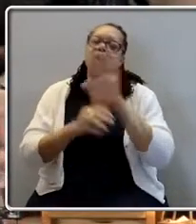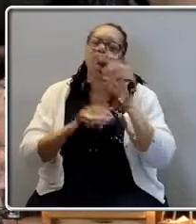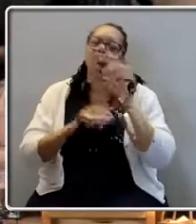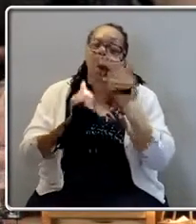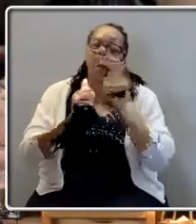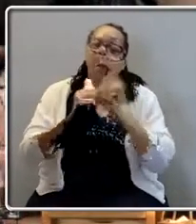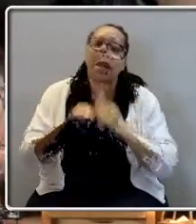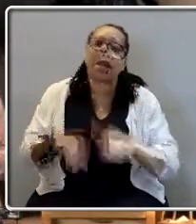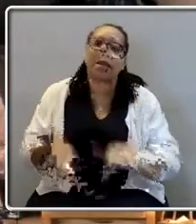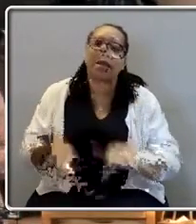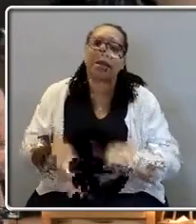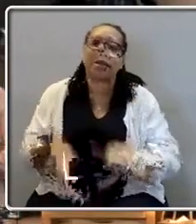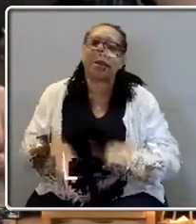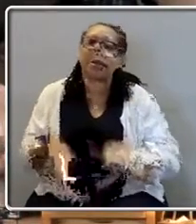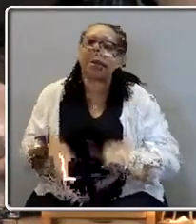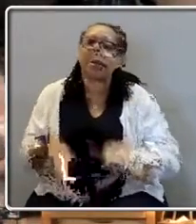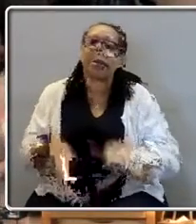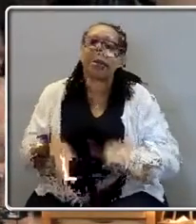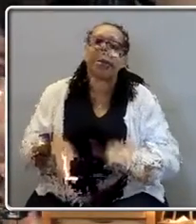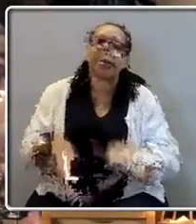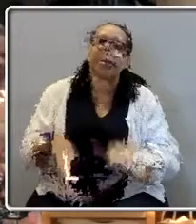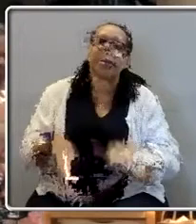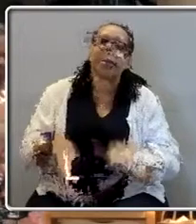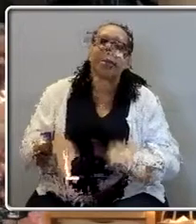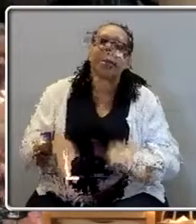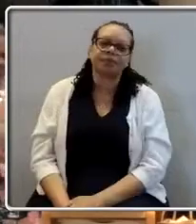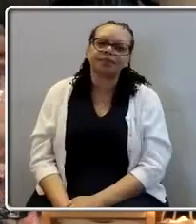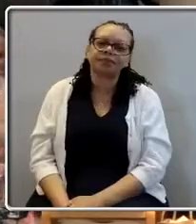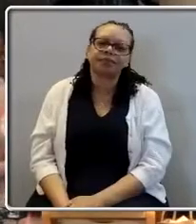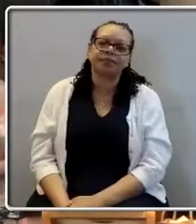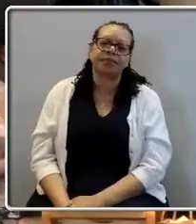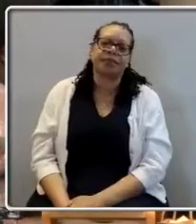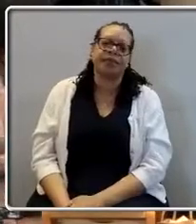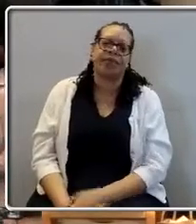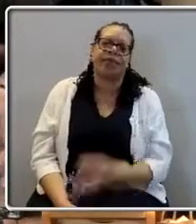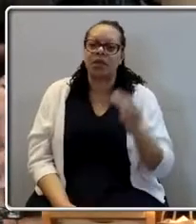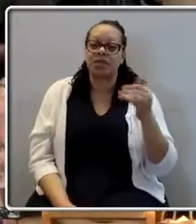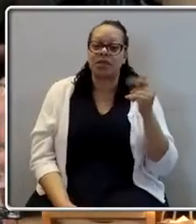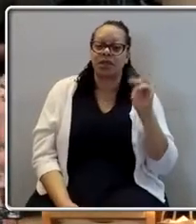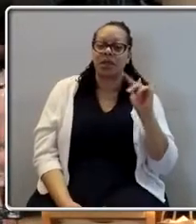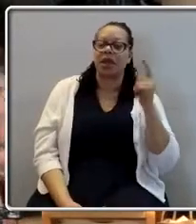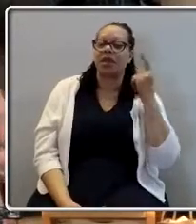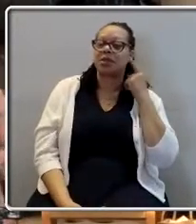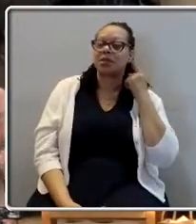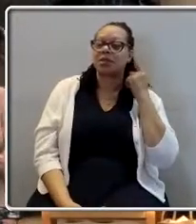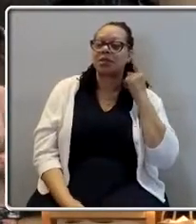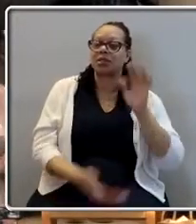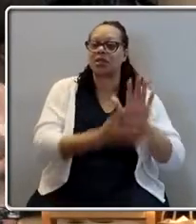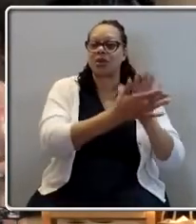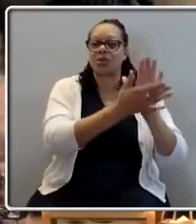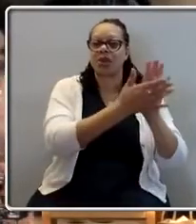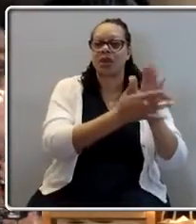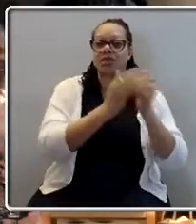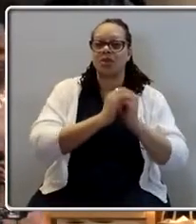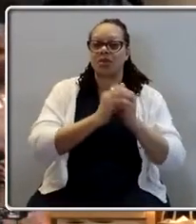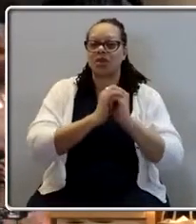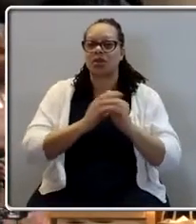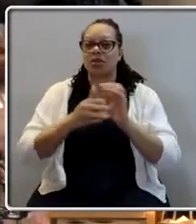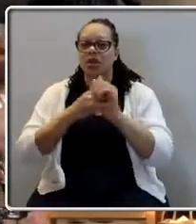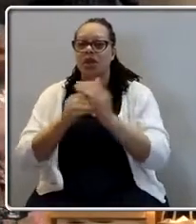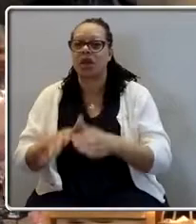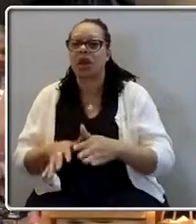I was in the back, and I was listening to the praise and worship leader. What a wonderful anointing and great voice you have,